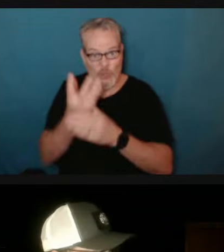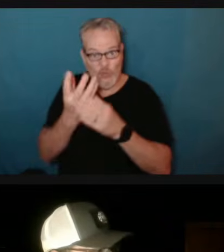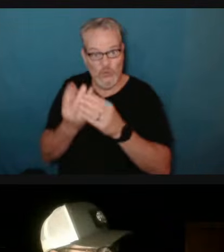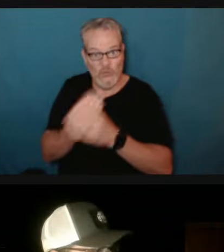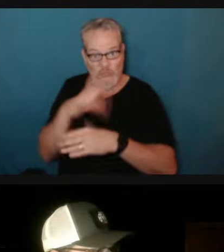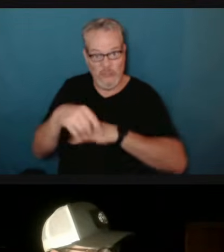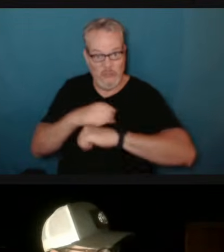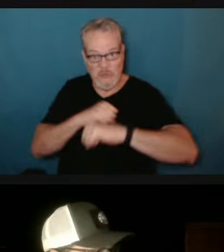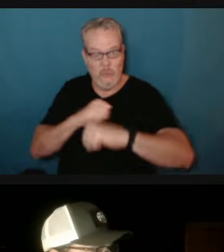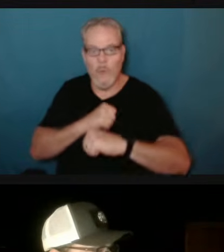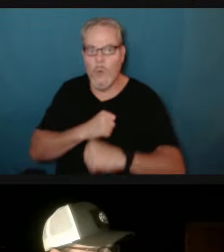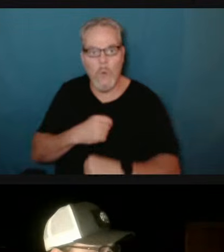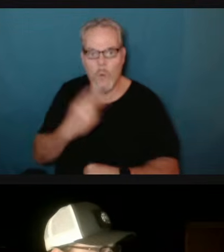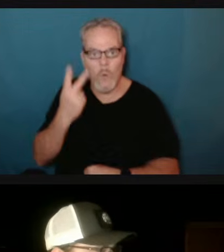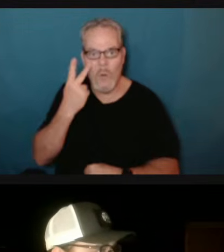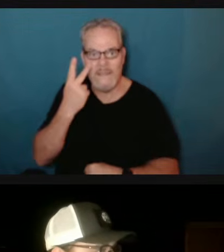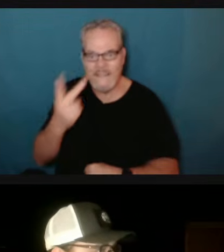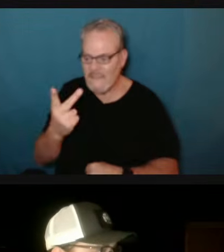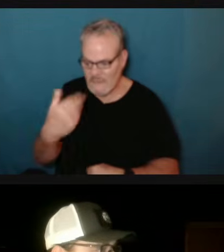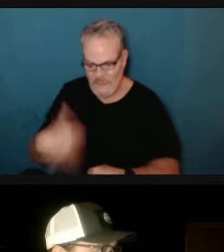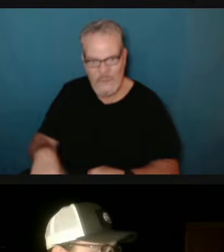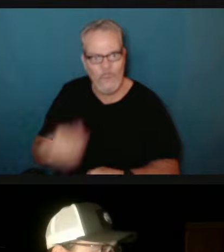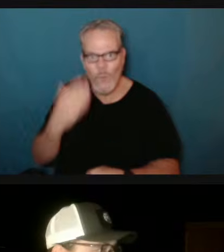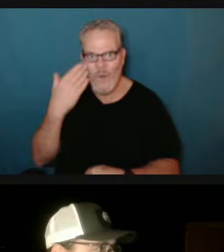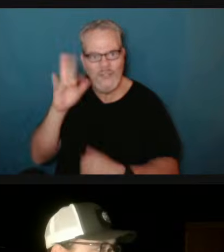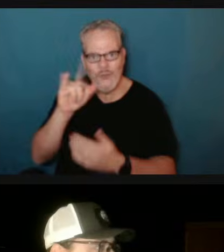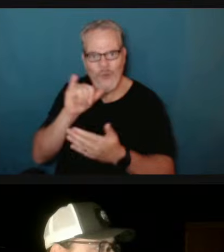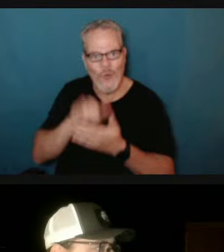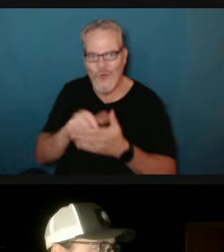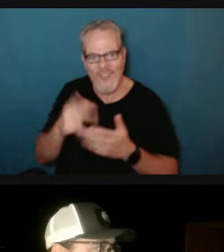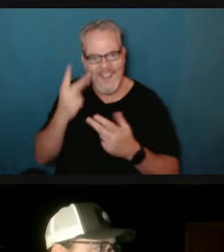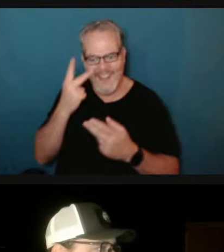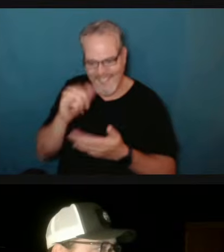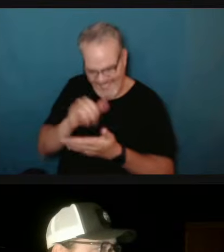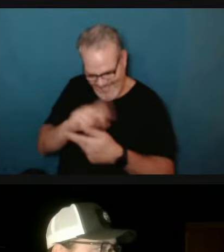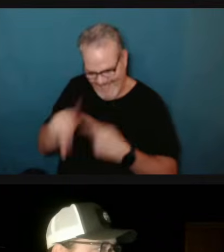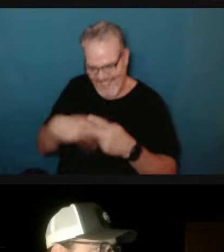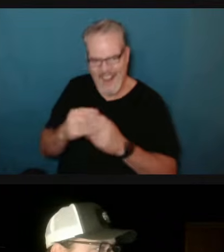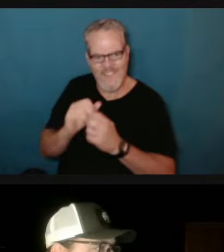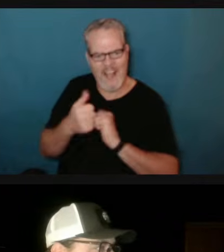hasn't been any since, that's a hard thing for us to really track